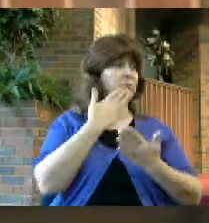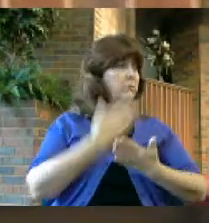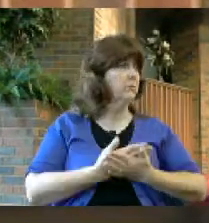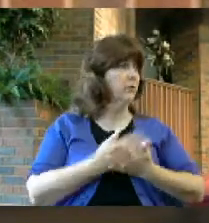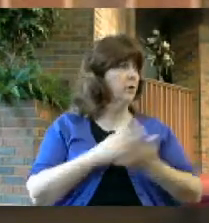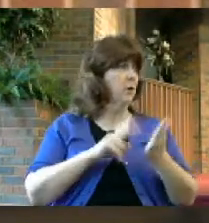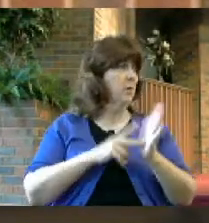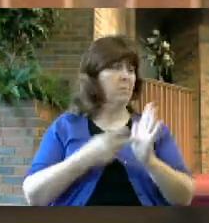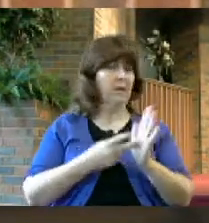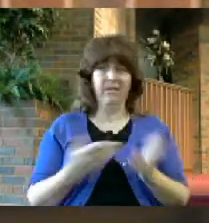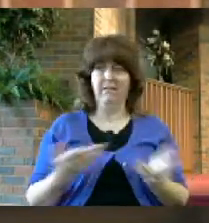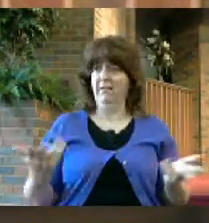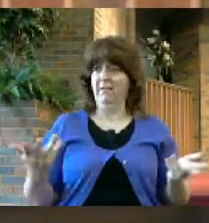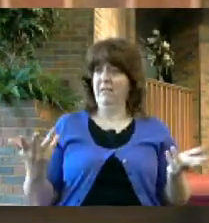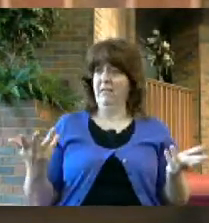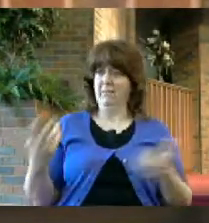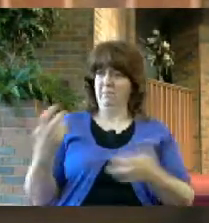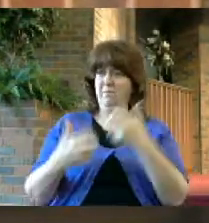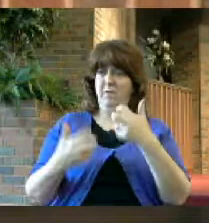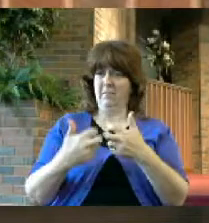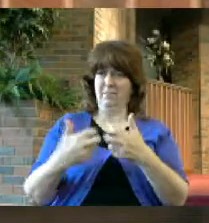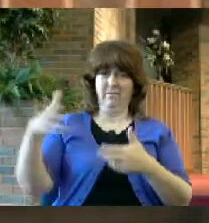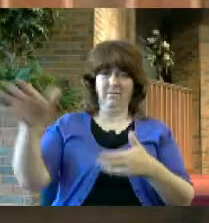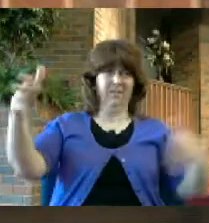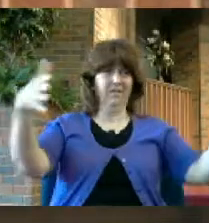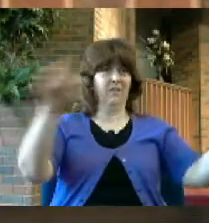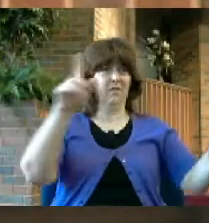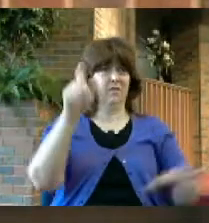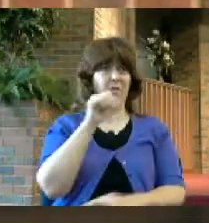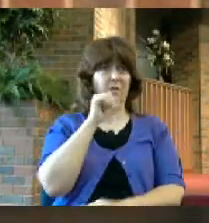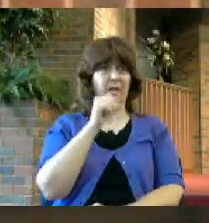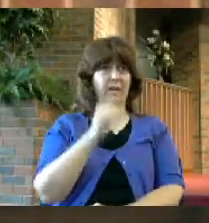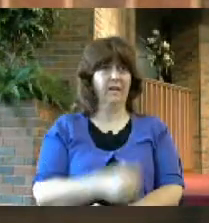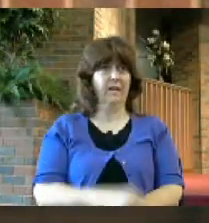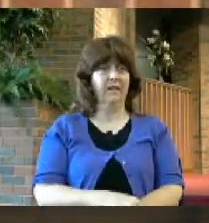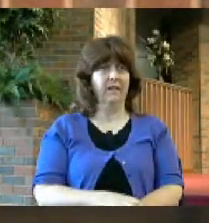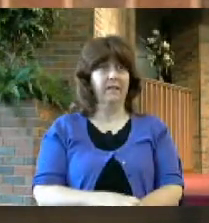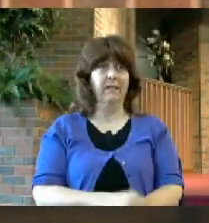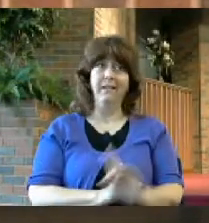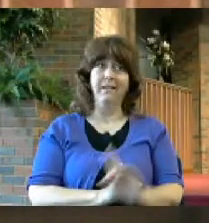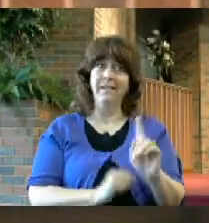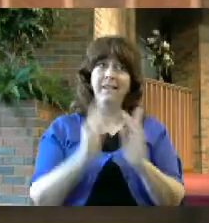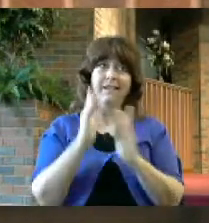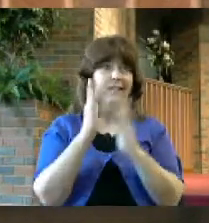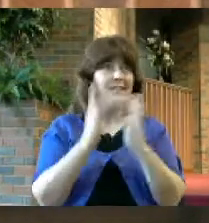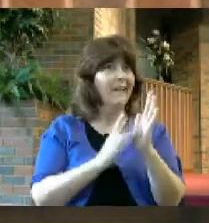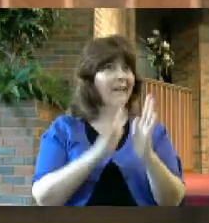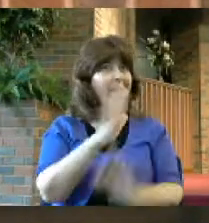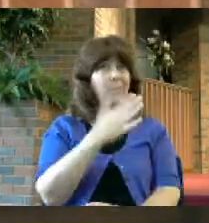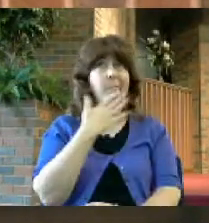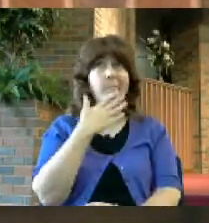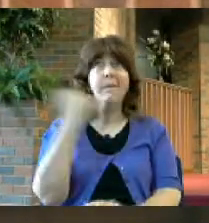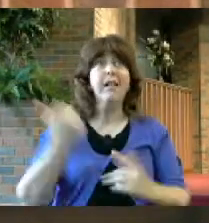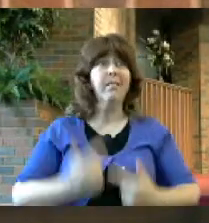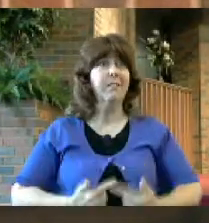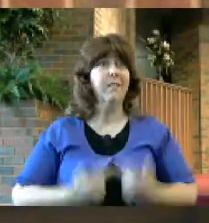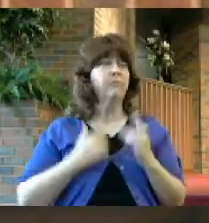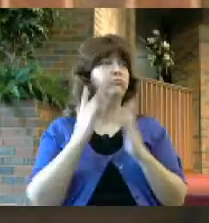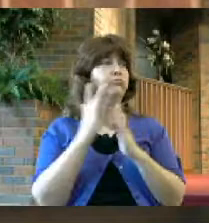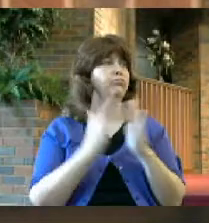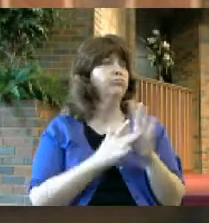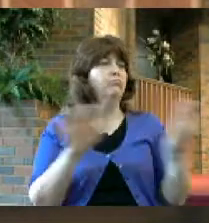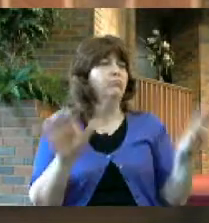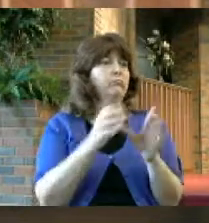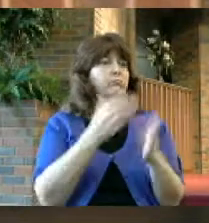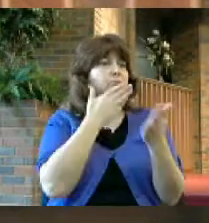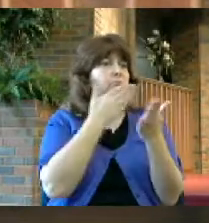this. Well, who could have ever lived a better life than Jesus did? He went about doing good, not just doing